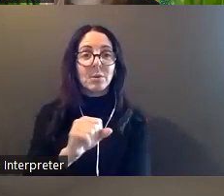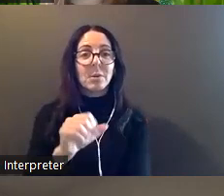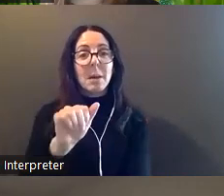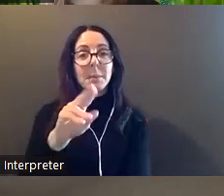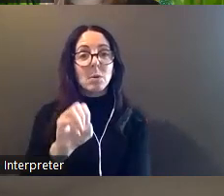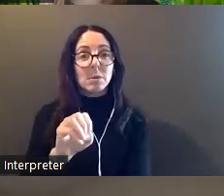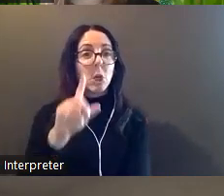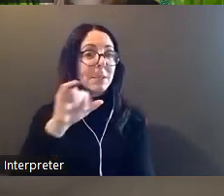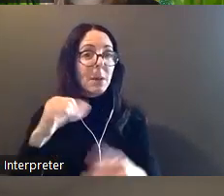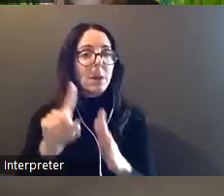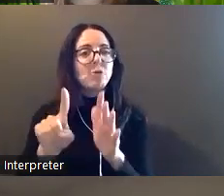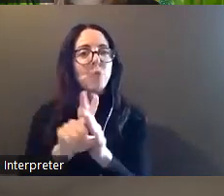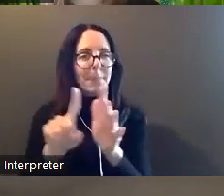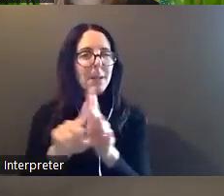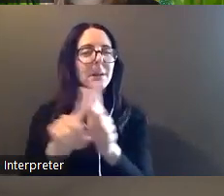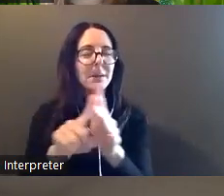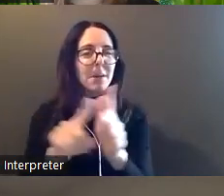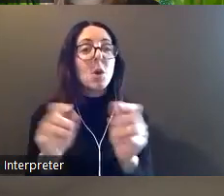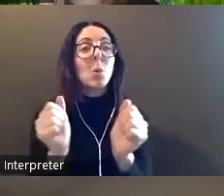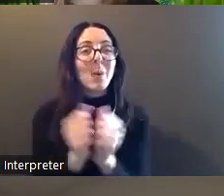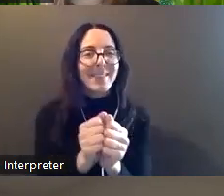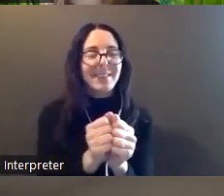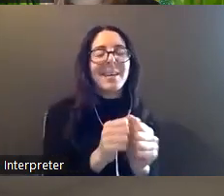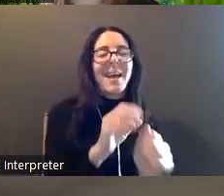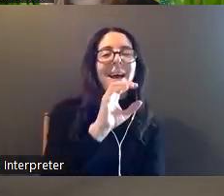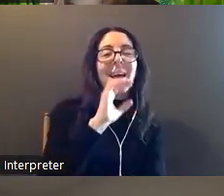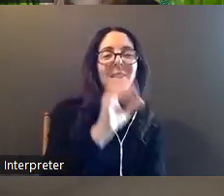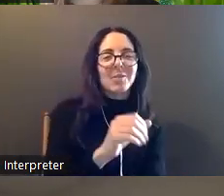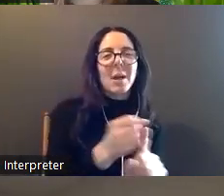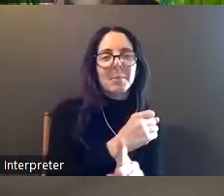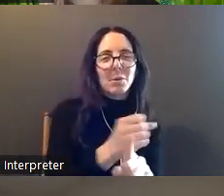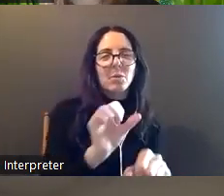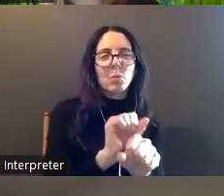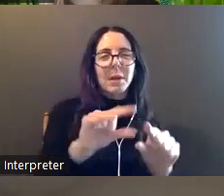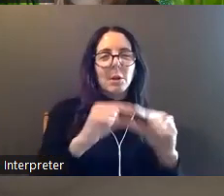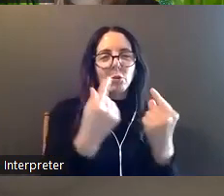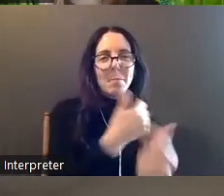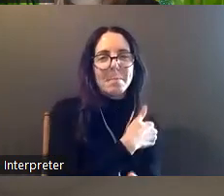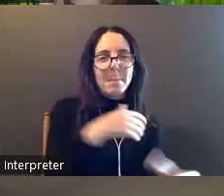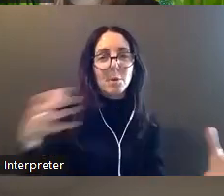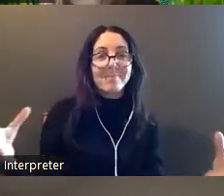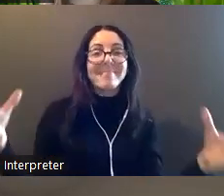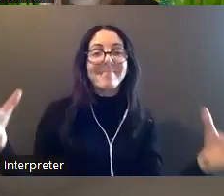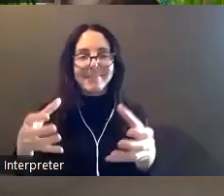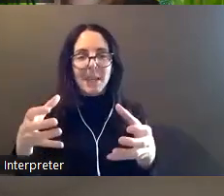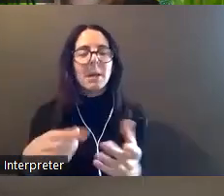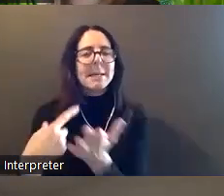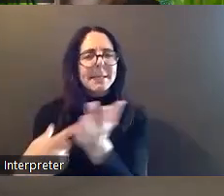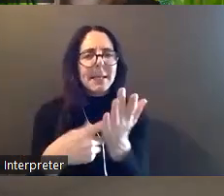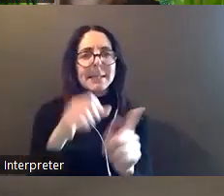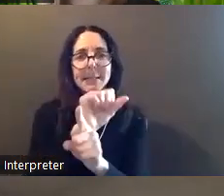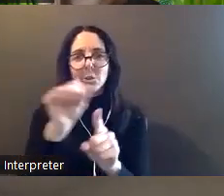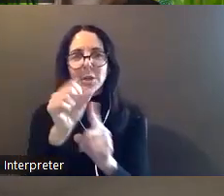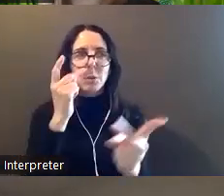drop-in session with the Elder Abuse Working Group members present to discuss situations of elder abuse across